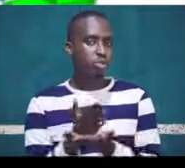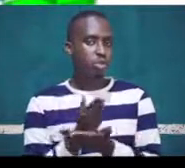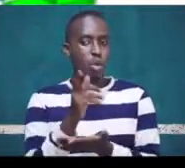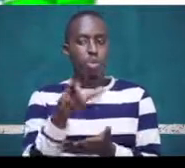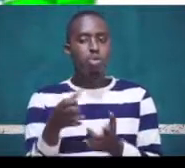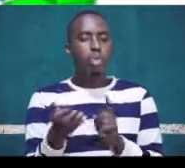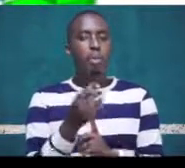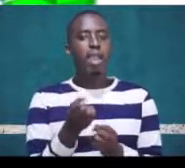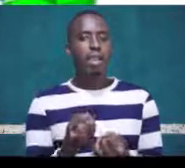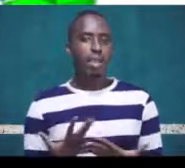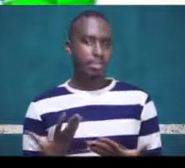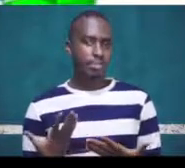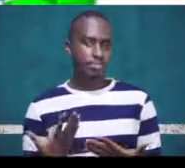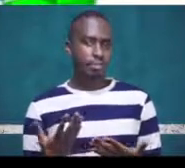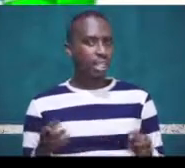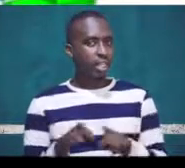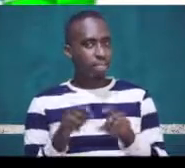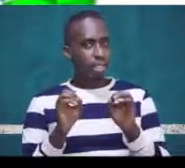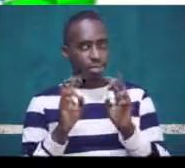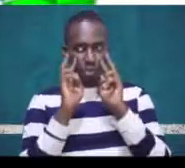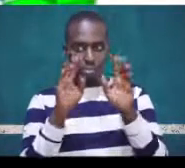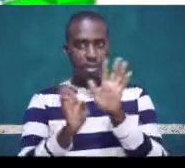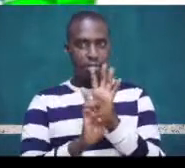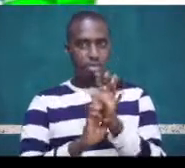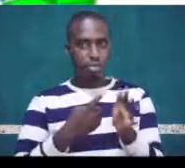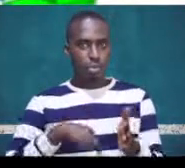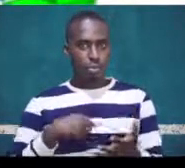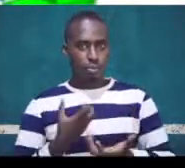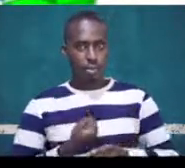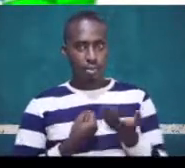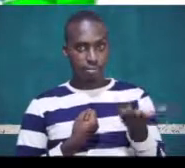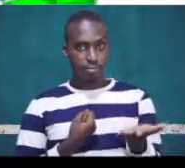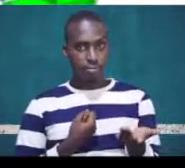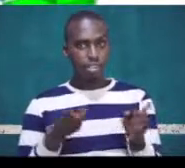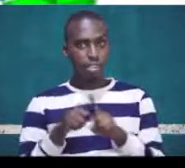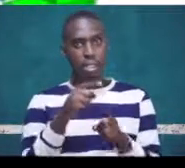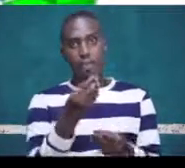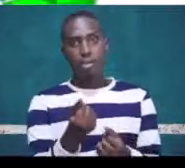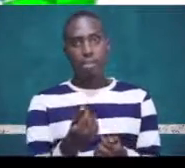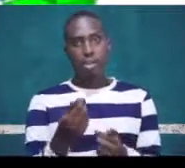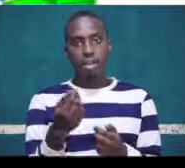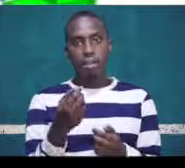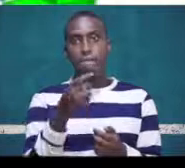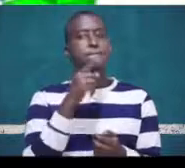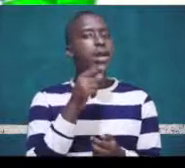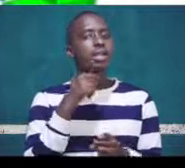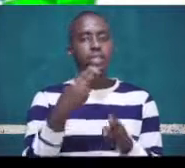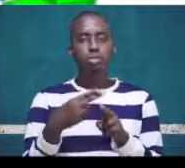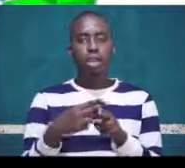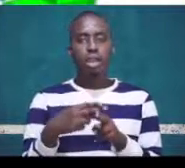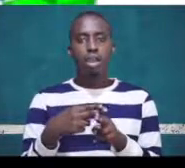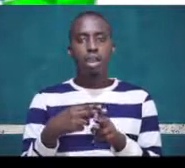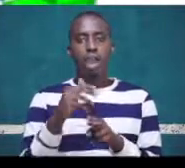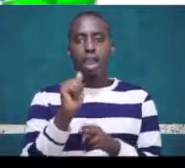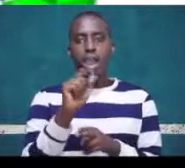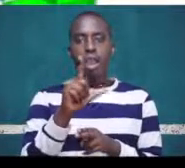has earned. As you look at the example we have, this man called Alex, he earned